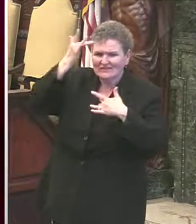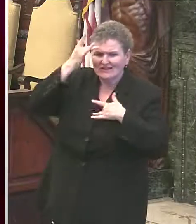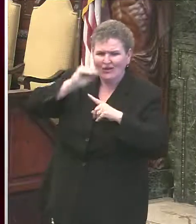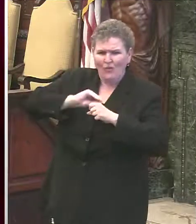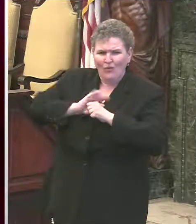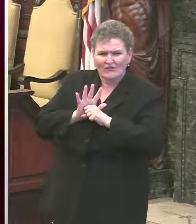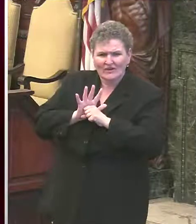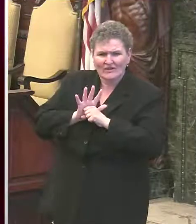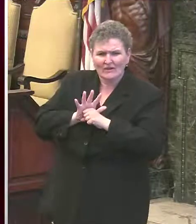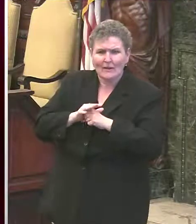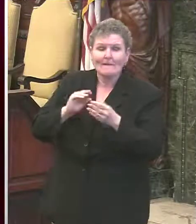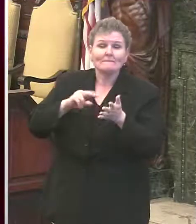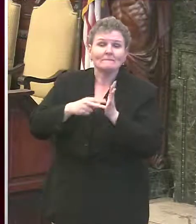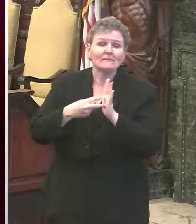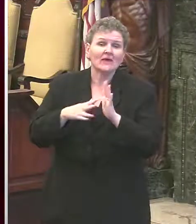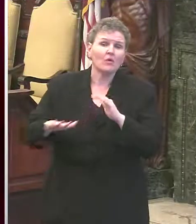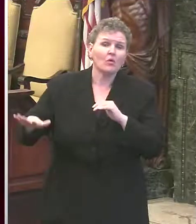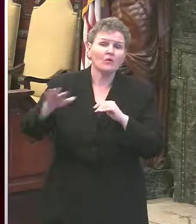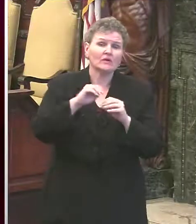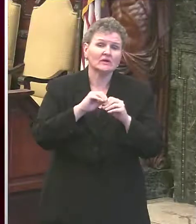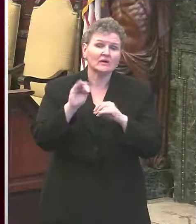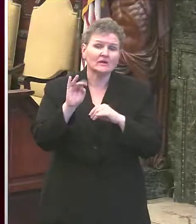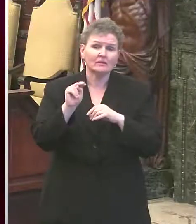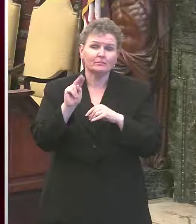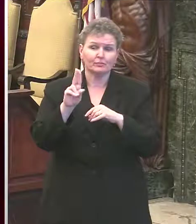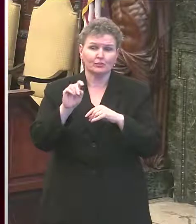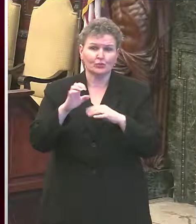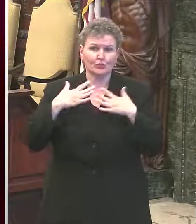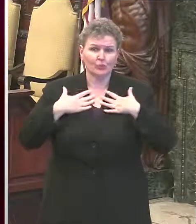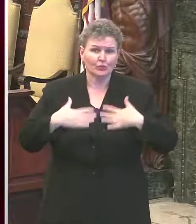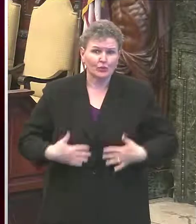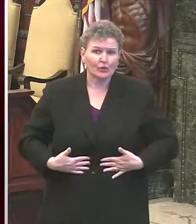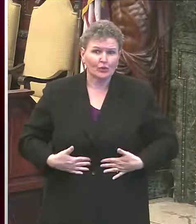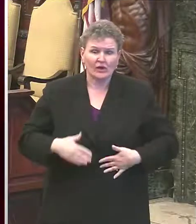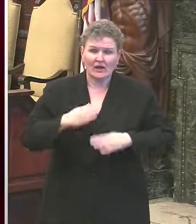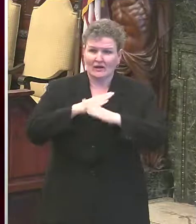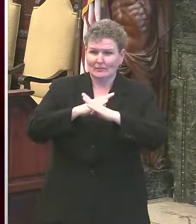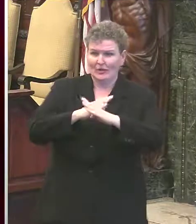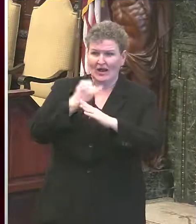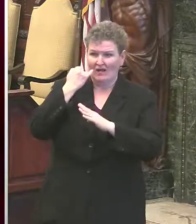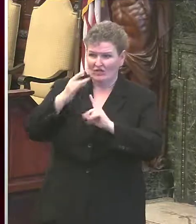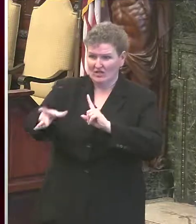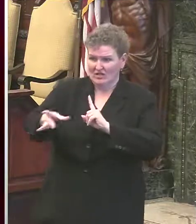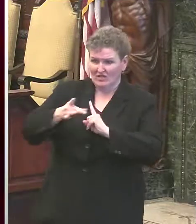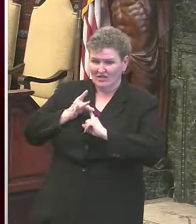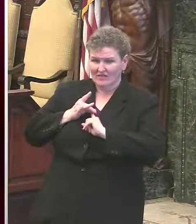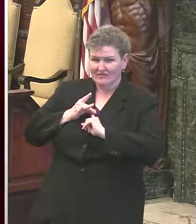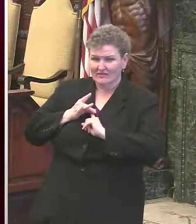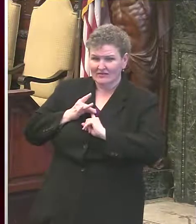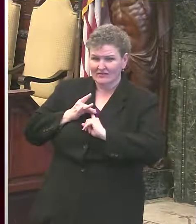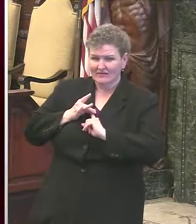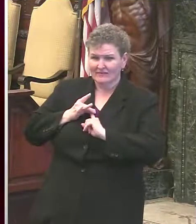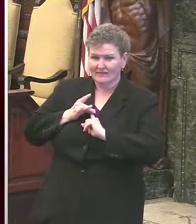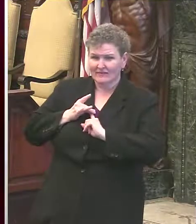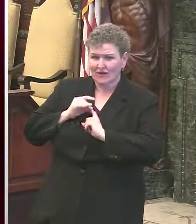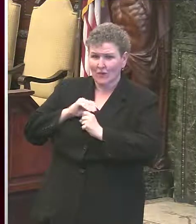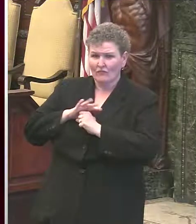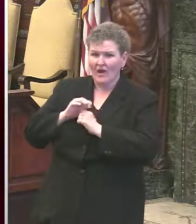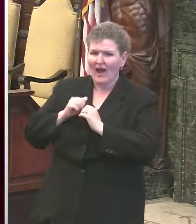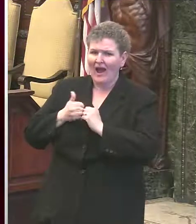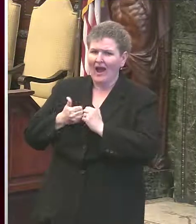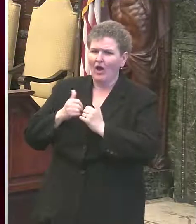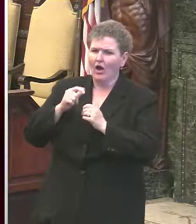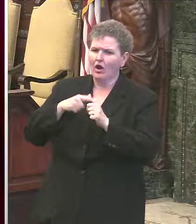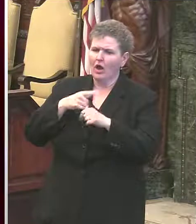mean they're all immune, because it's unclear if you get the infection, how long you may be immune or how effectively you may be immune. We know that with